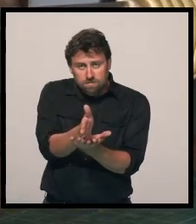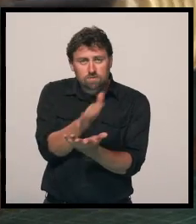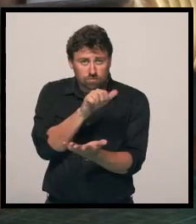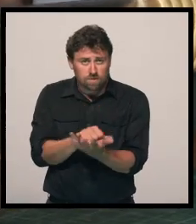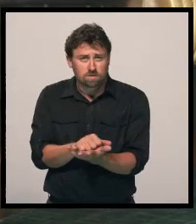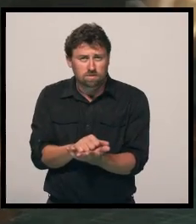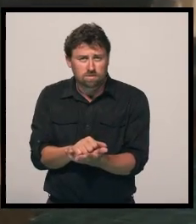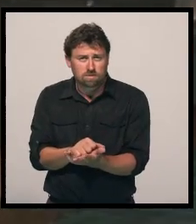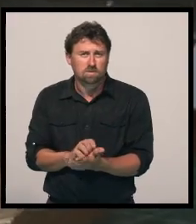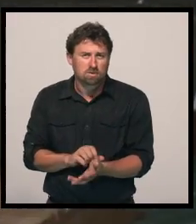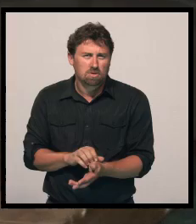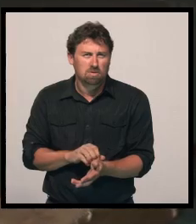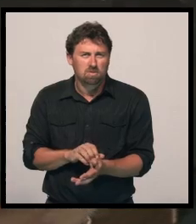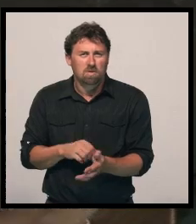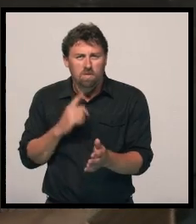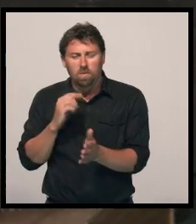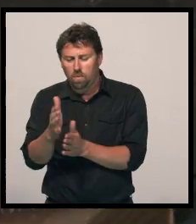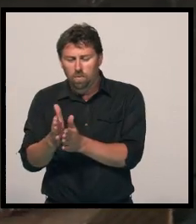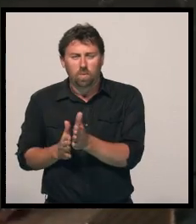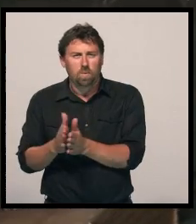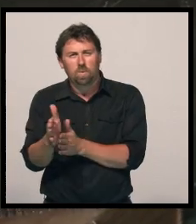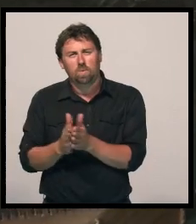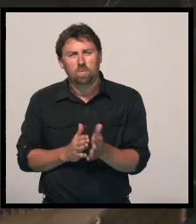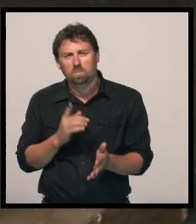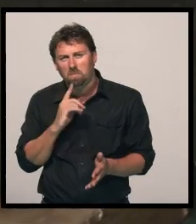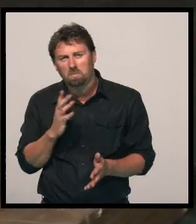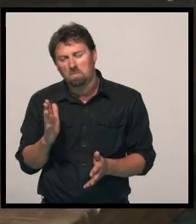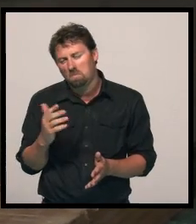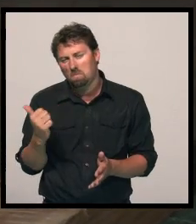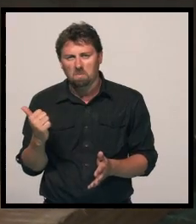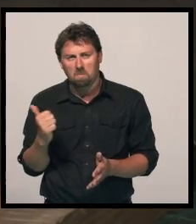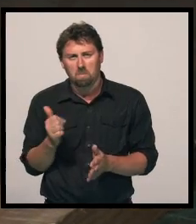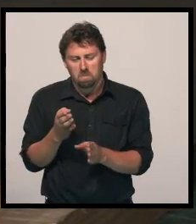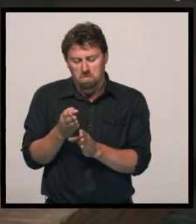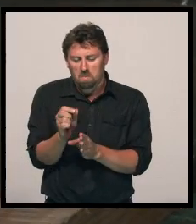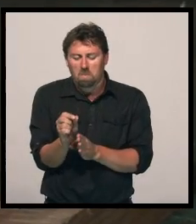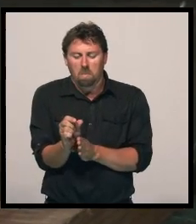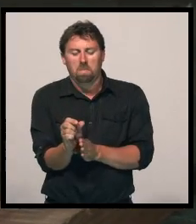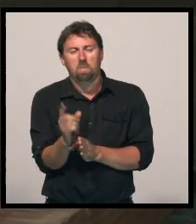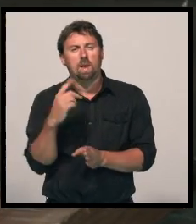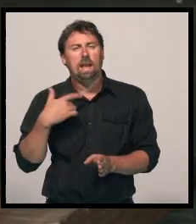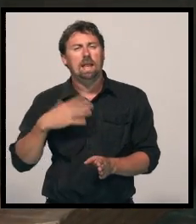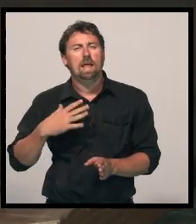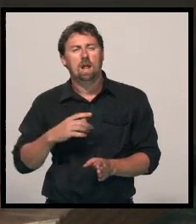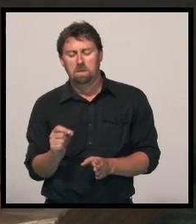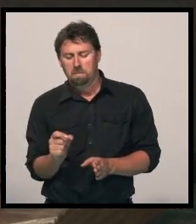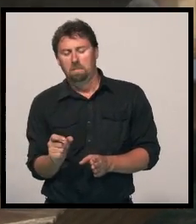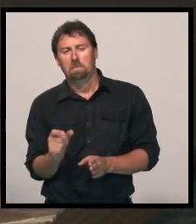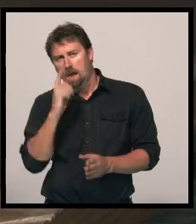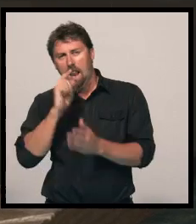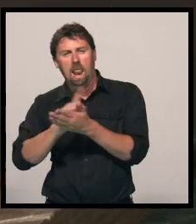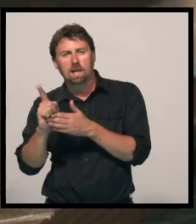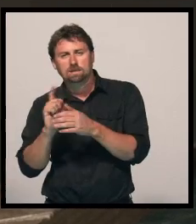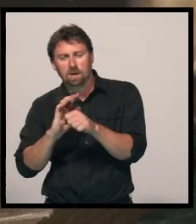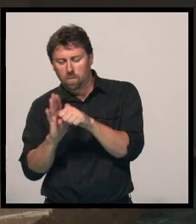it just a little bit fat of what you need it, and then we can clean that up later